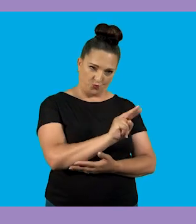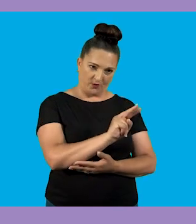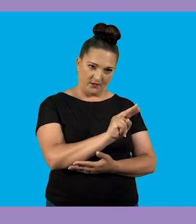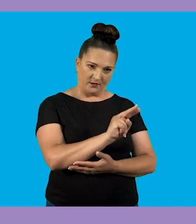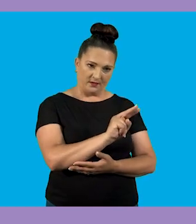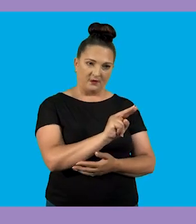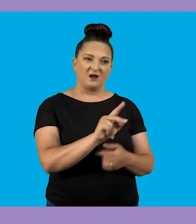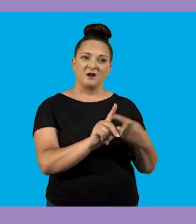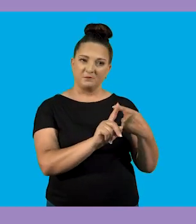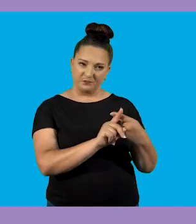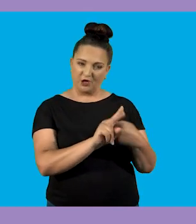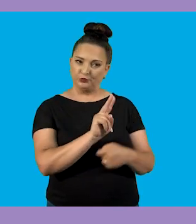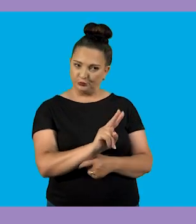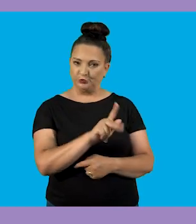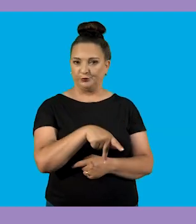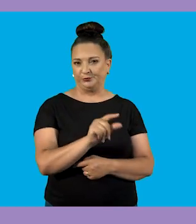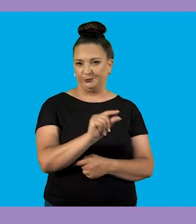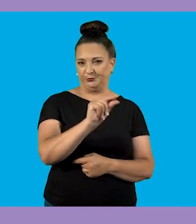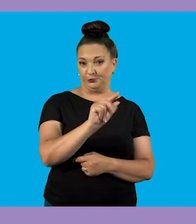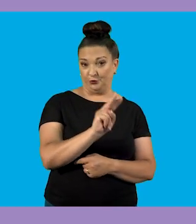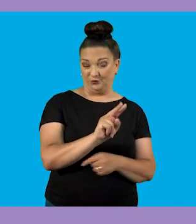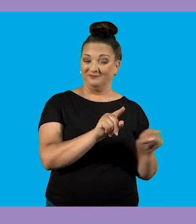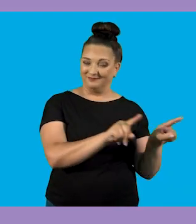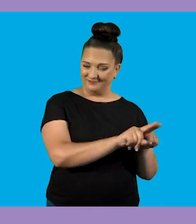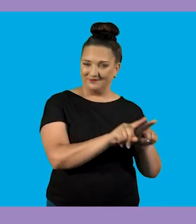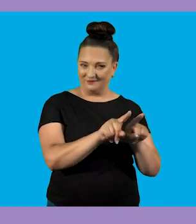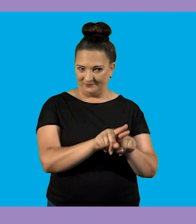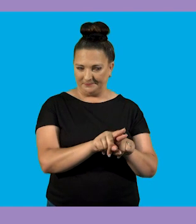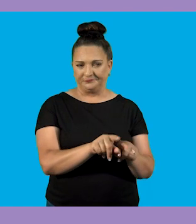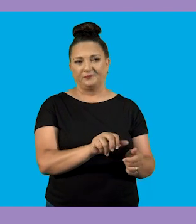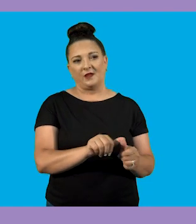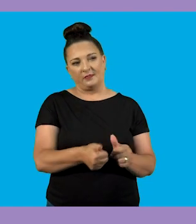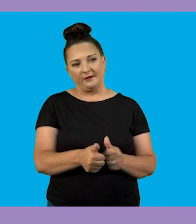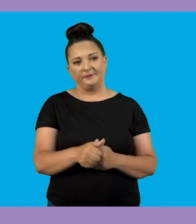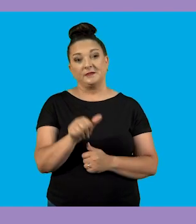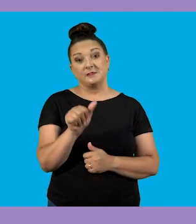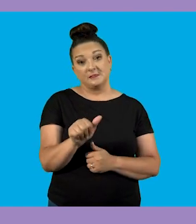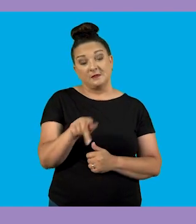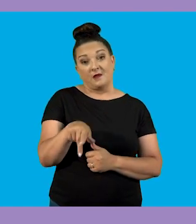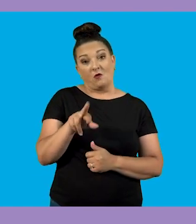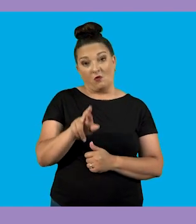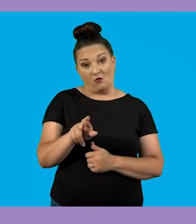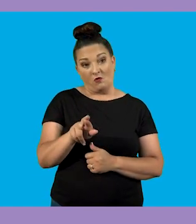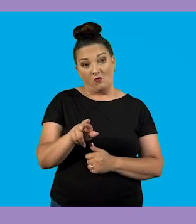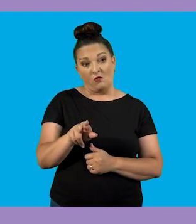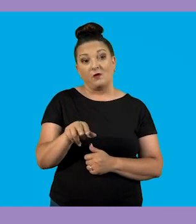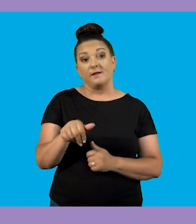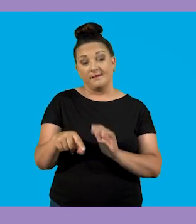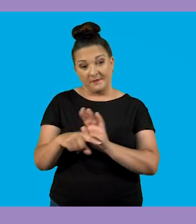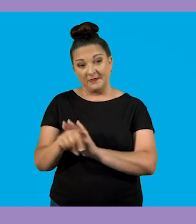and 2p squared are like terms. Then we have 6pr